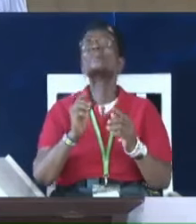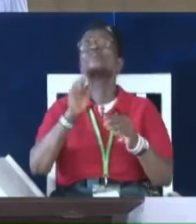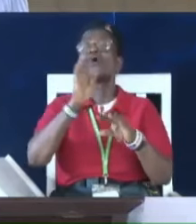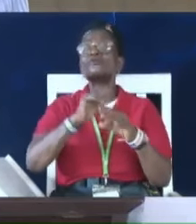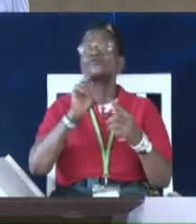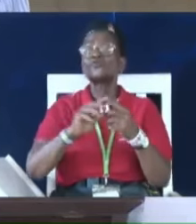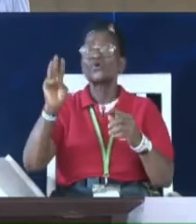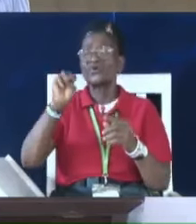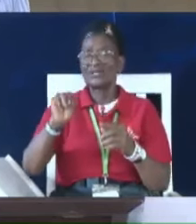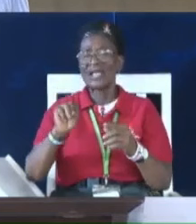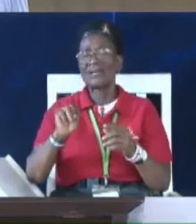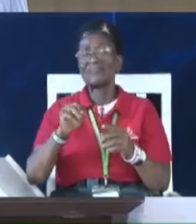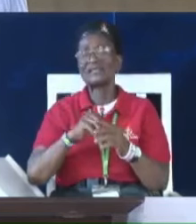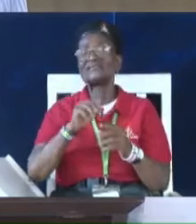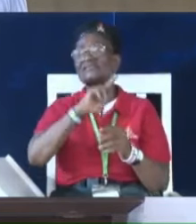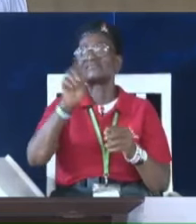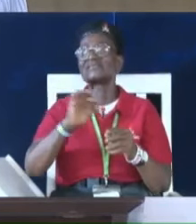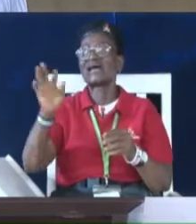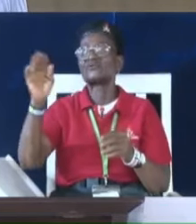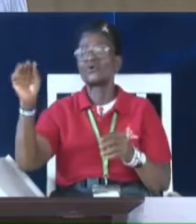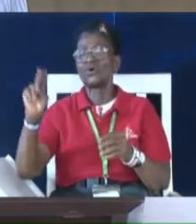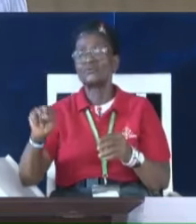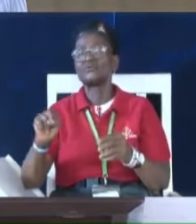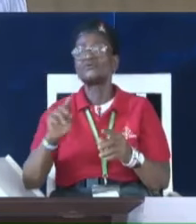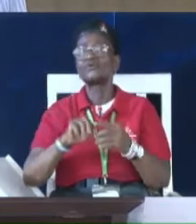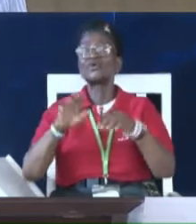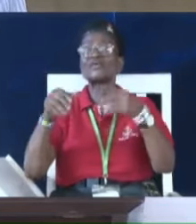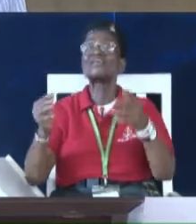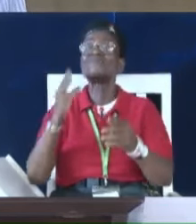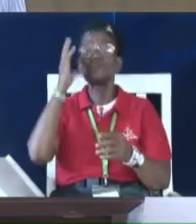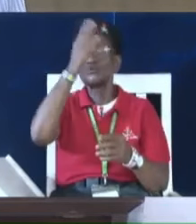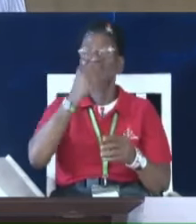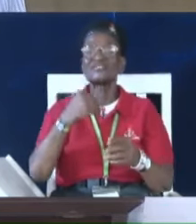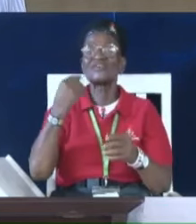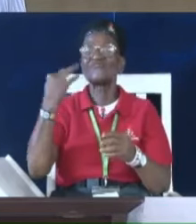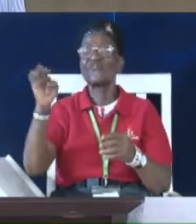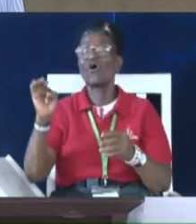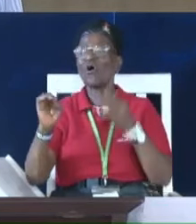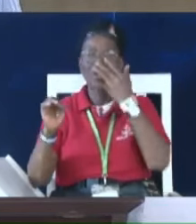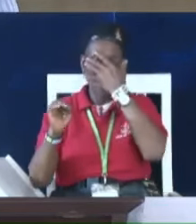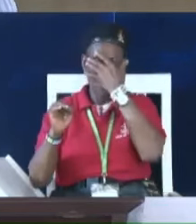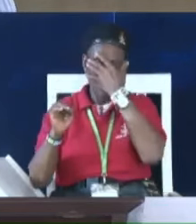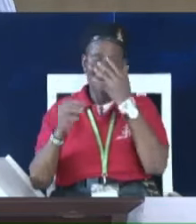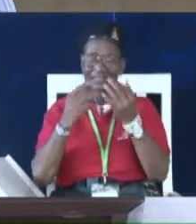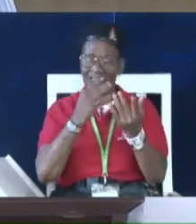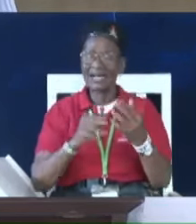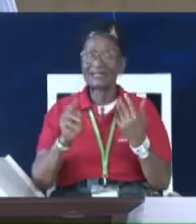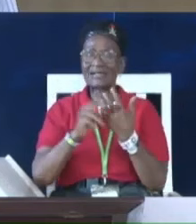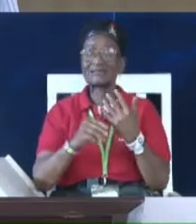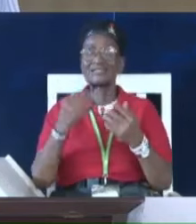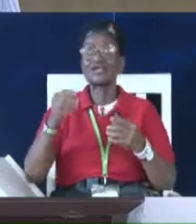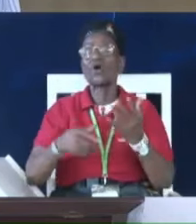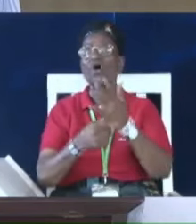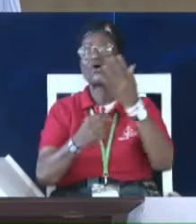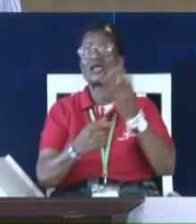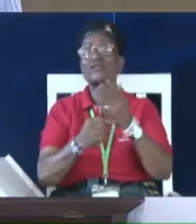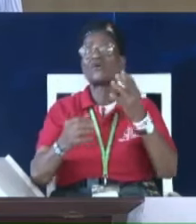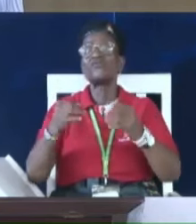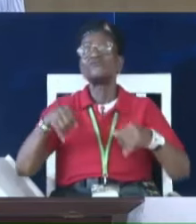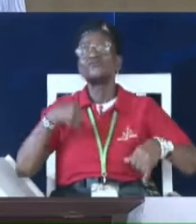in Zion, to give unto them beauty for ashes, the oil of joy for